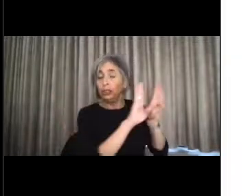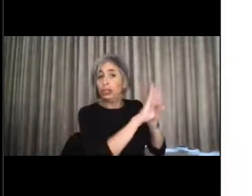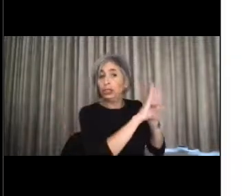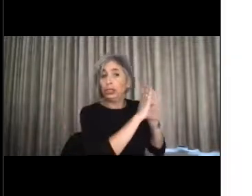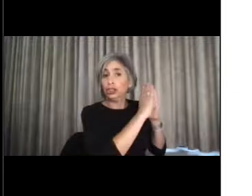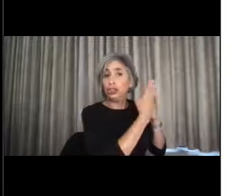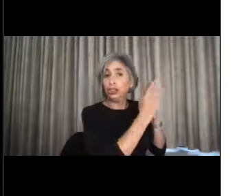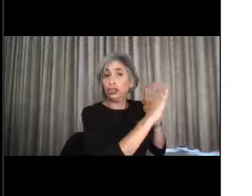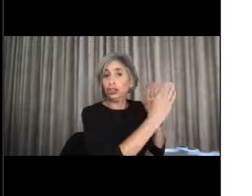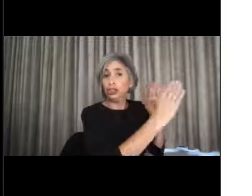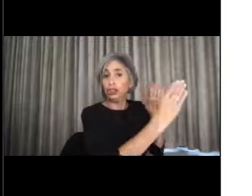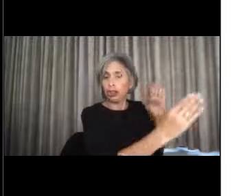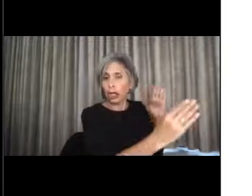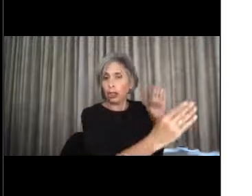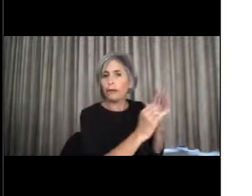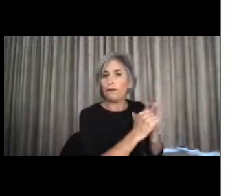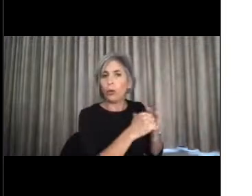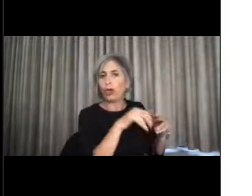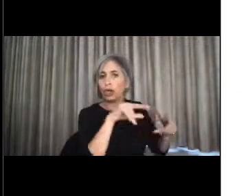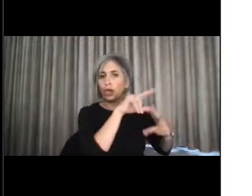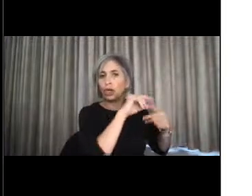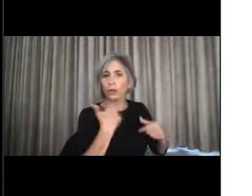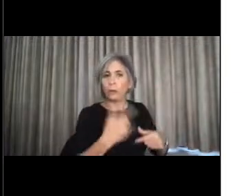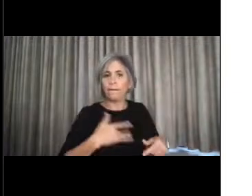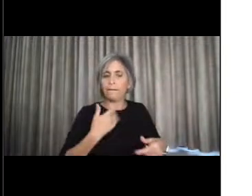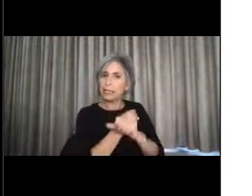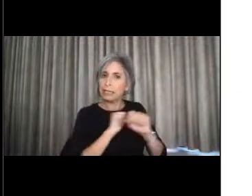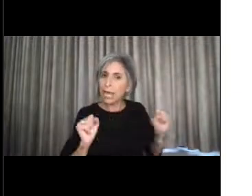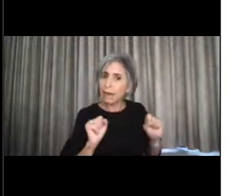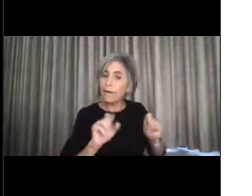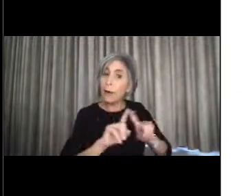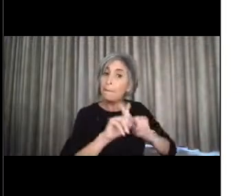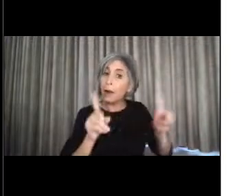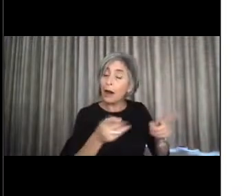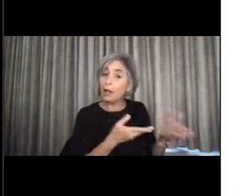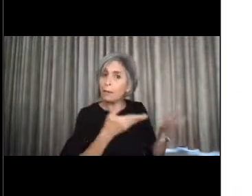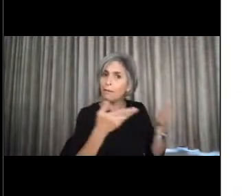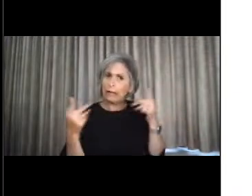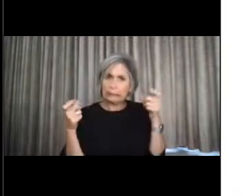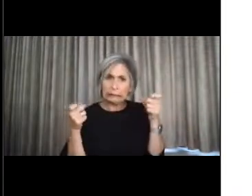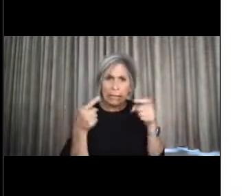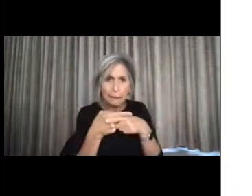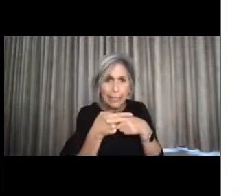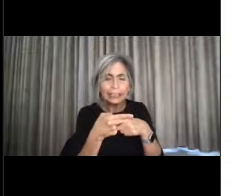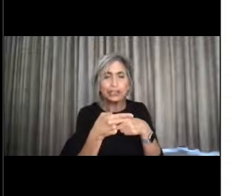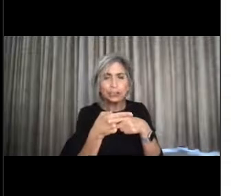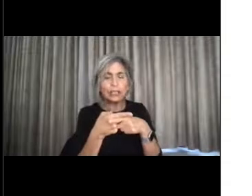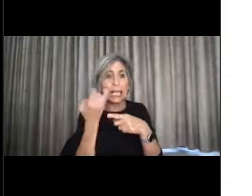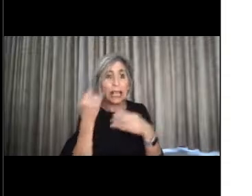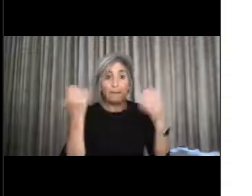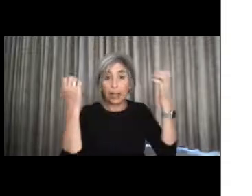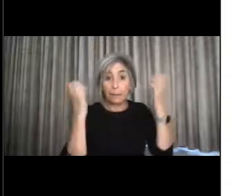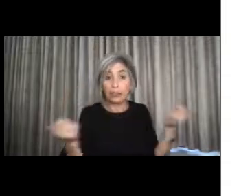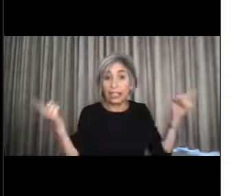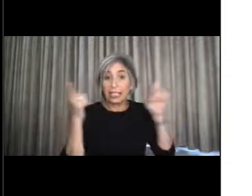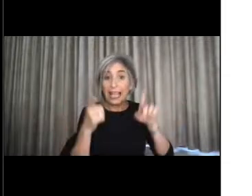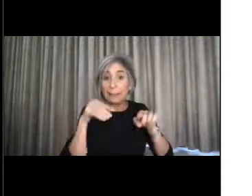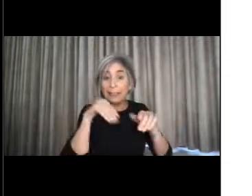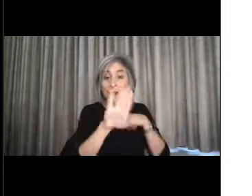our safety for hurricanes, but it does provide complications if there is an emergency in the